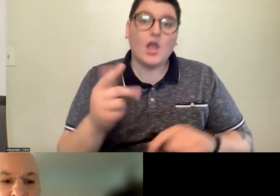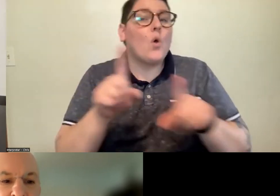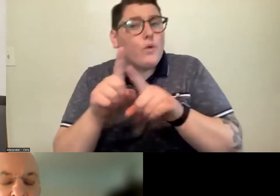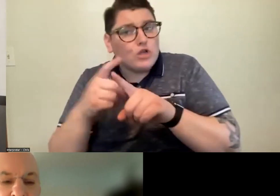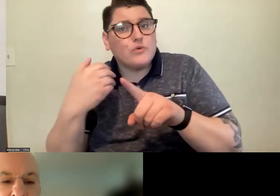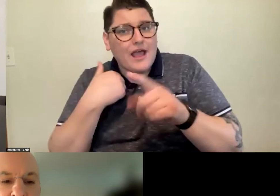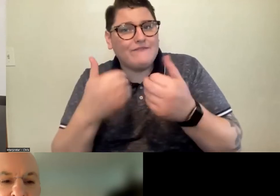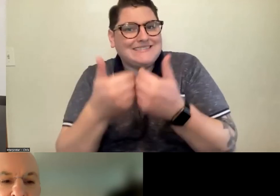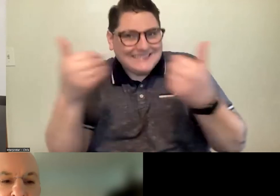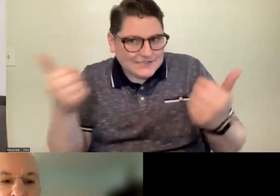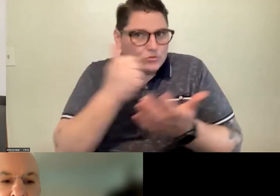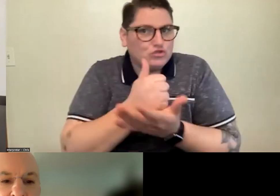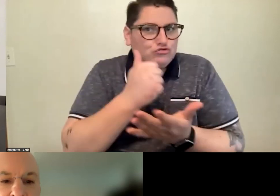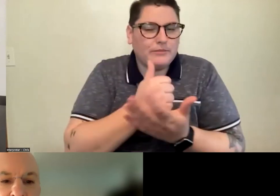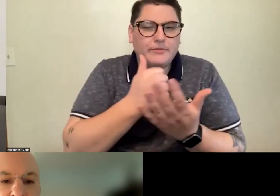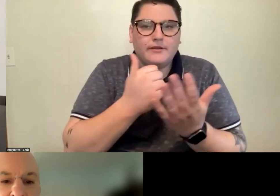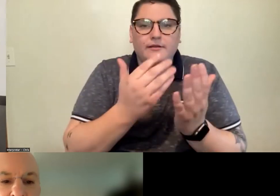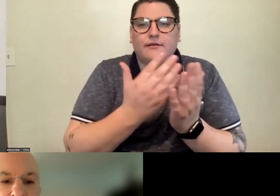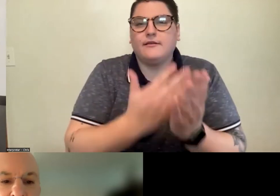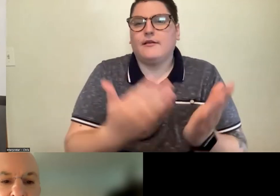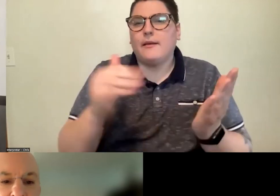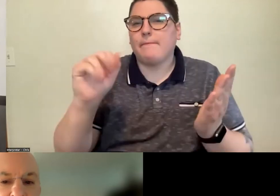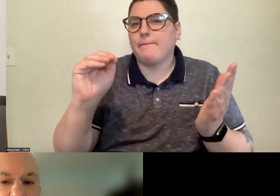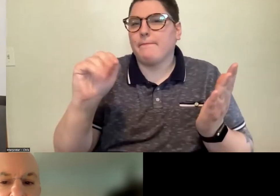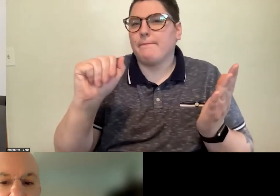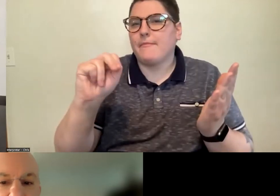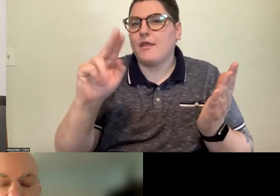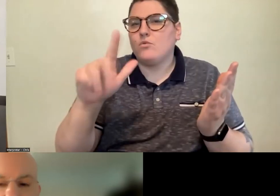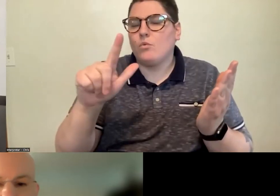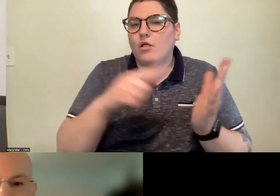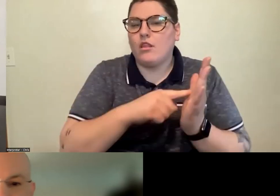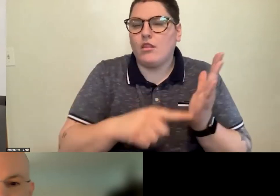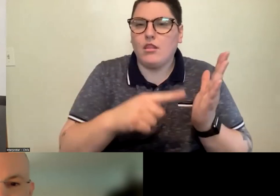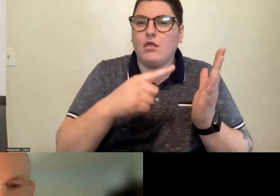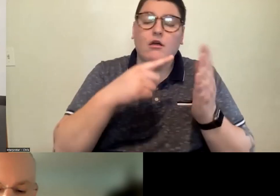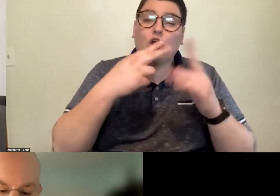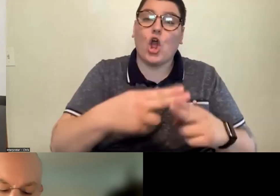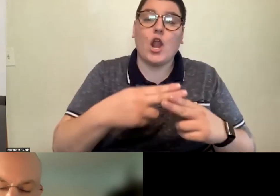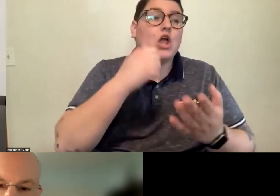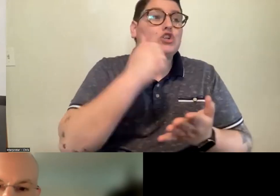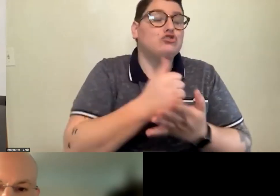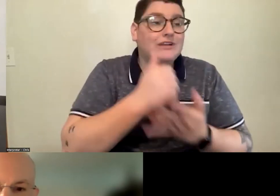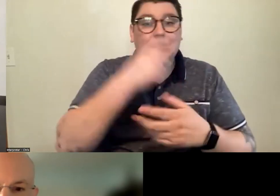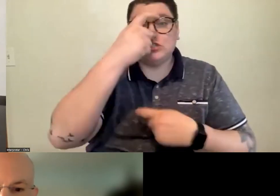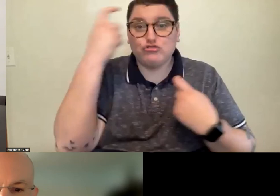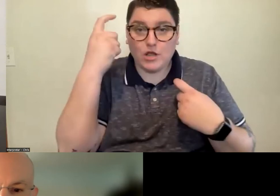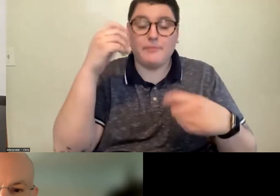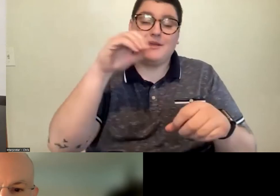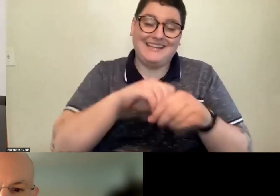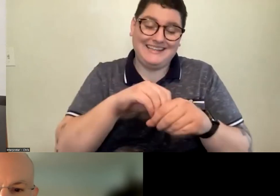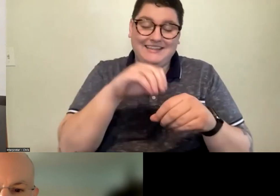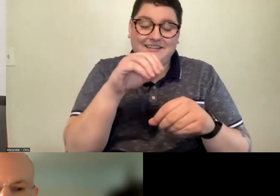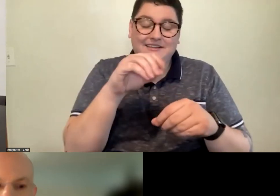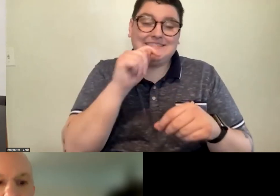treatment manual for, it's called Treating Trauma in Teens. Mary Kay Jankowski